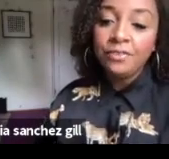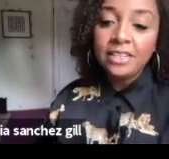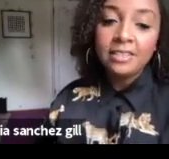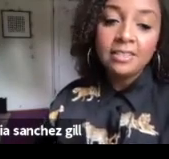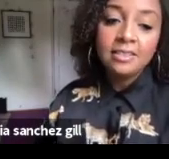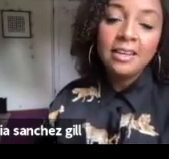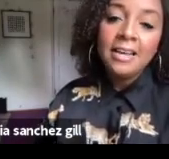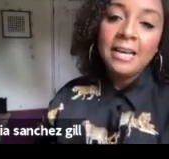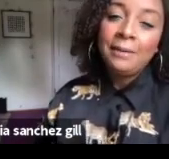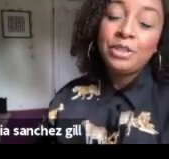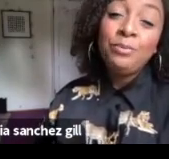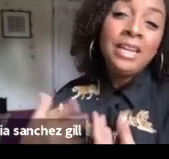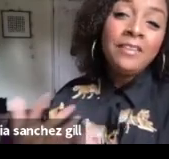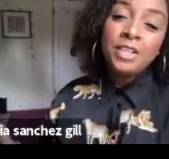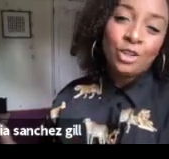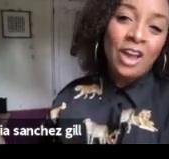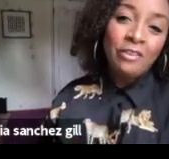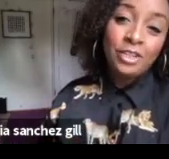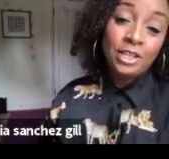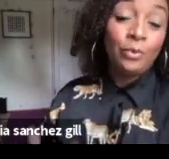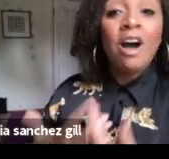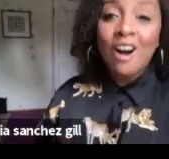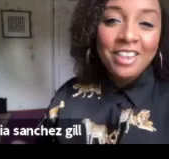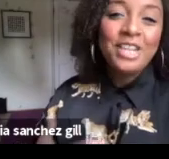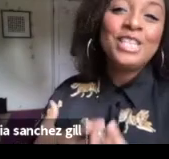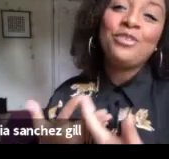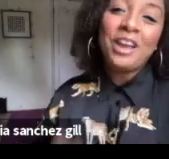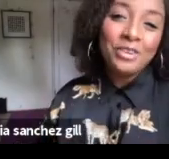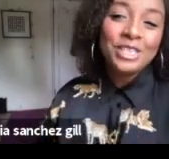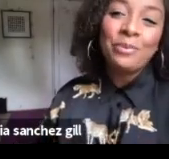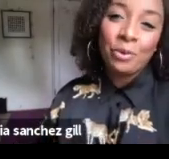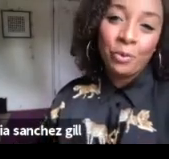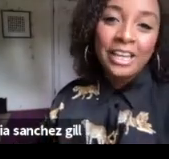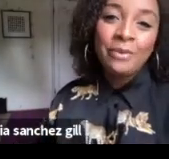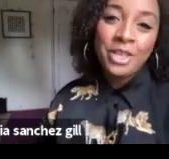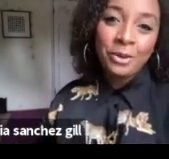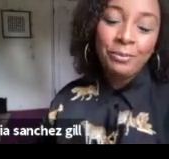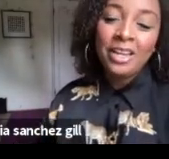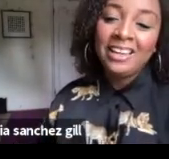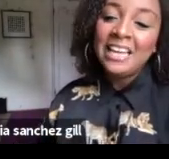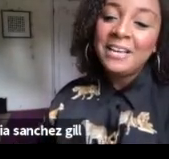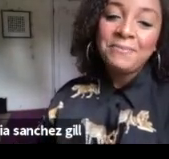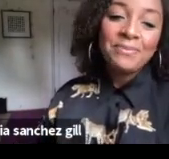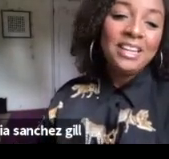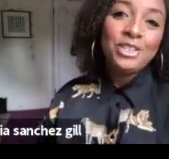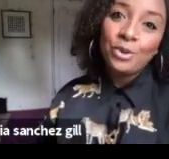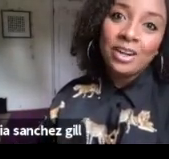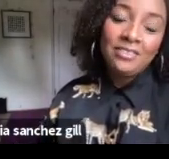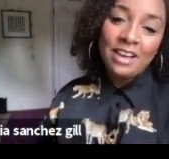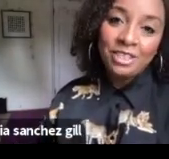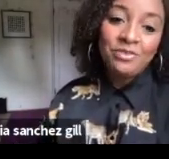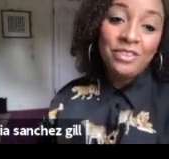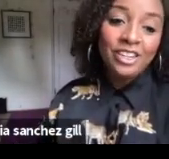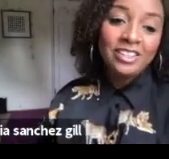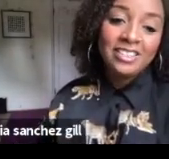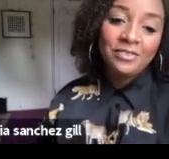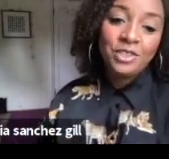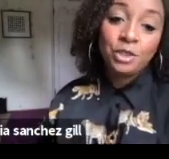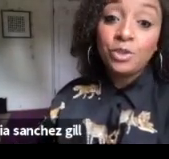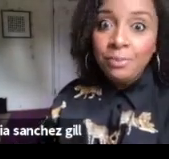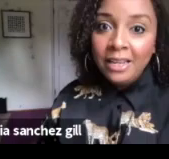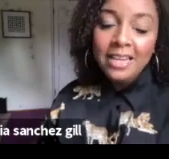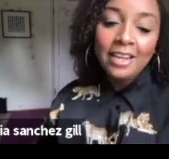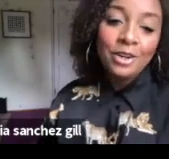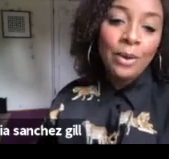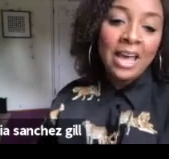Protective Services. So many of the survivors that we are and the survivors that we're working with are bringing historically founded fears of